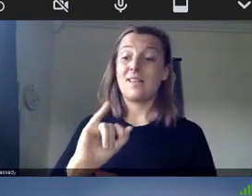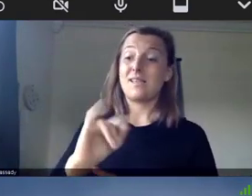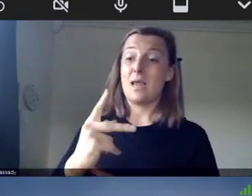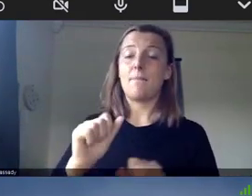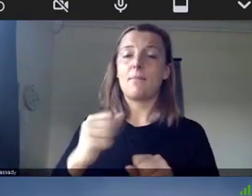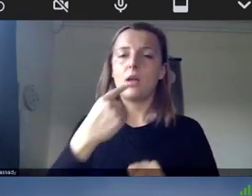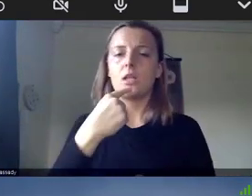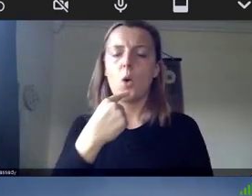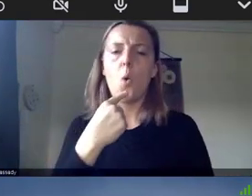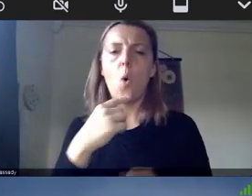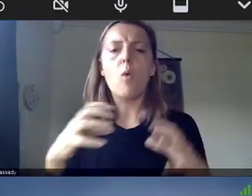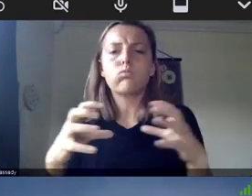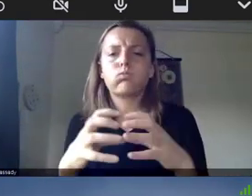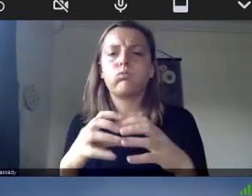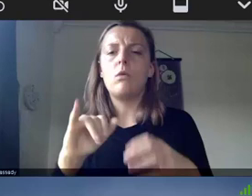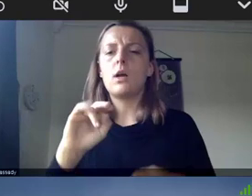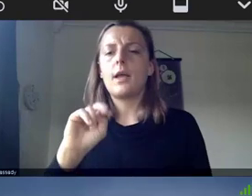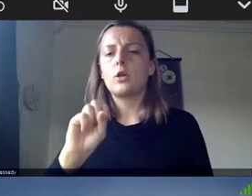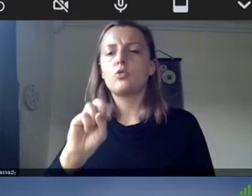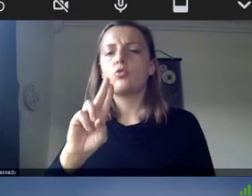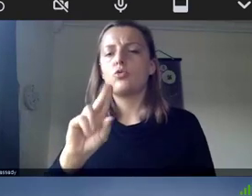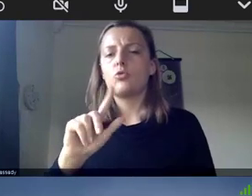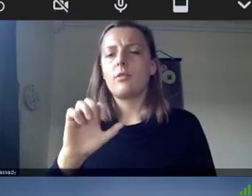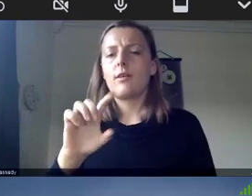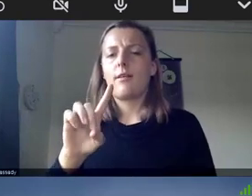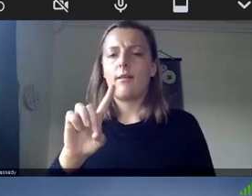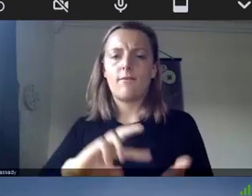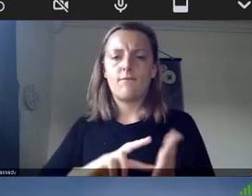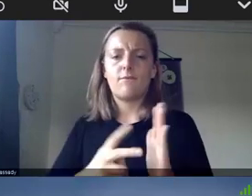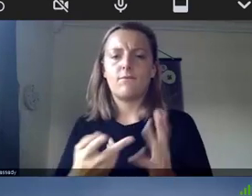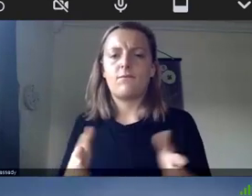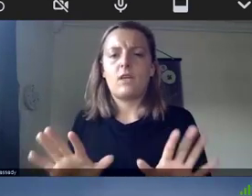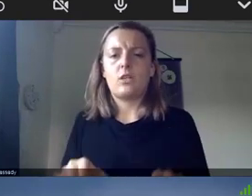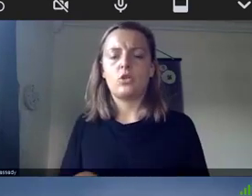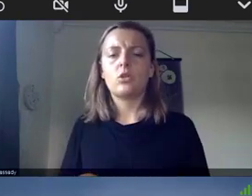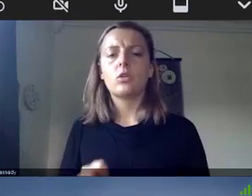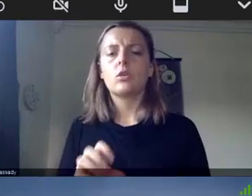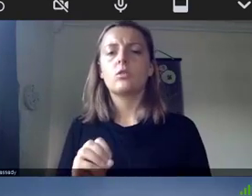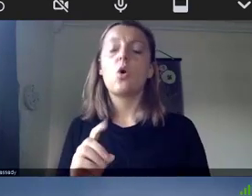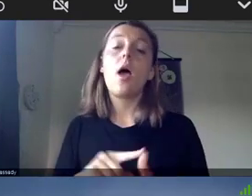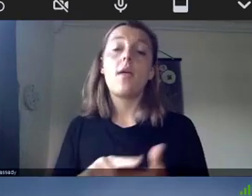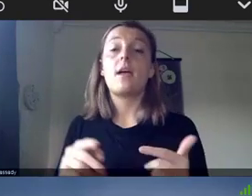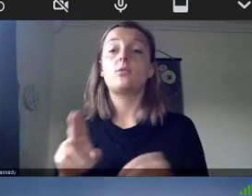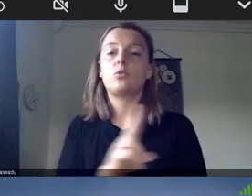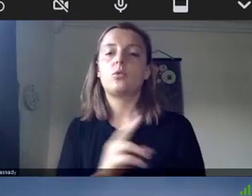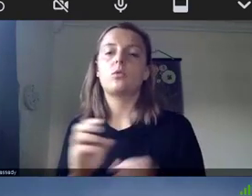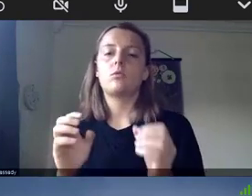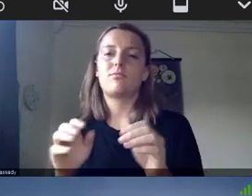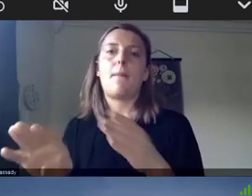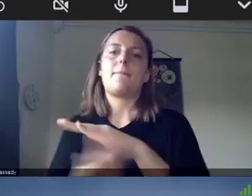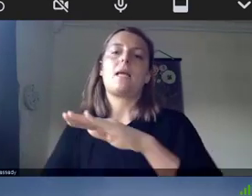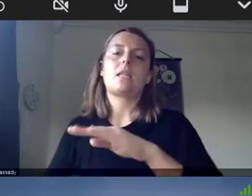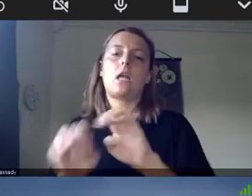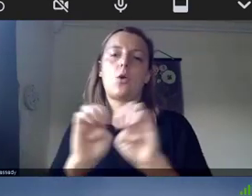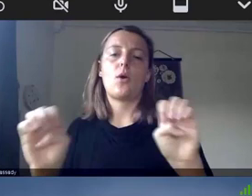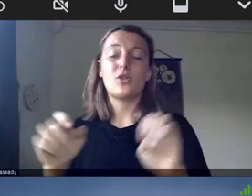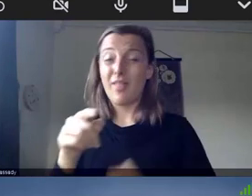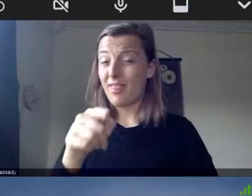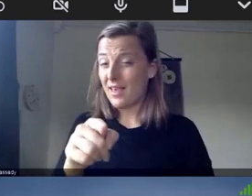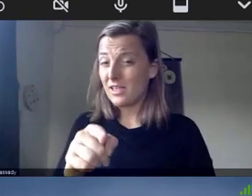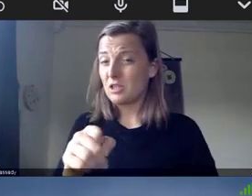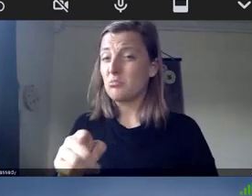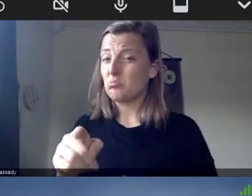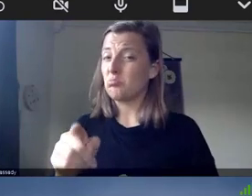of the more basic equation. And this assumption is pretty good as long as your tip area is